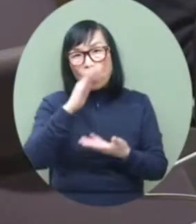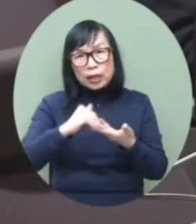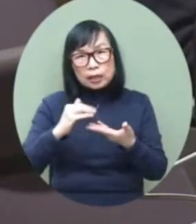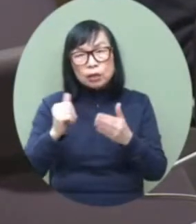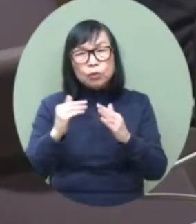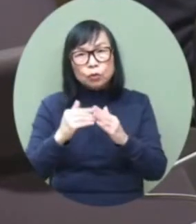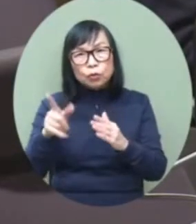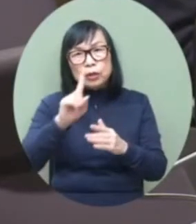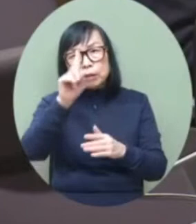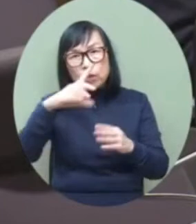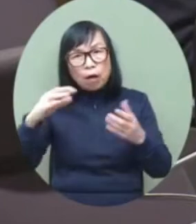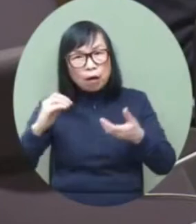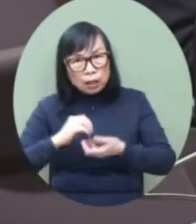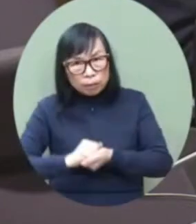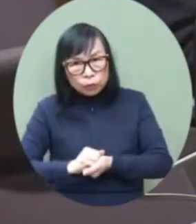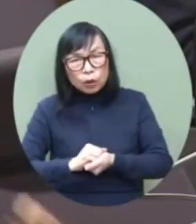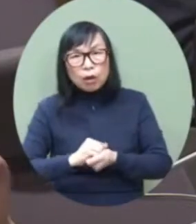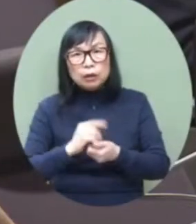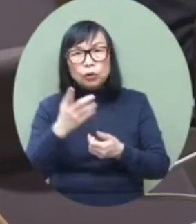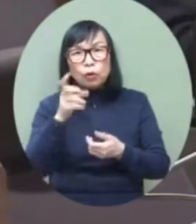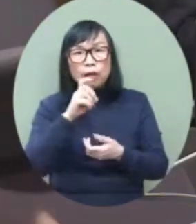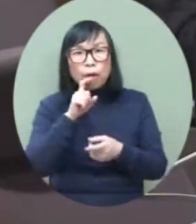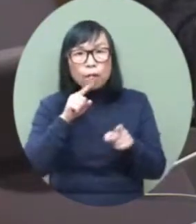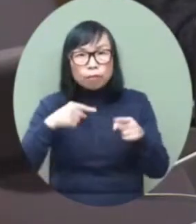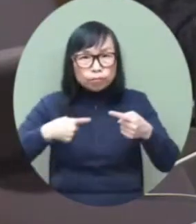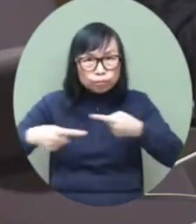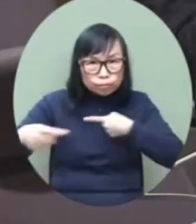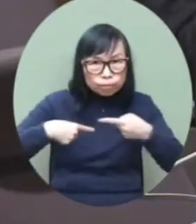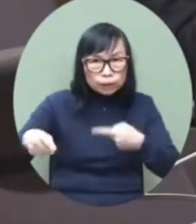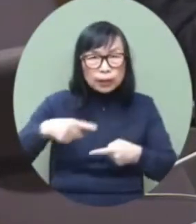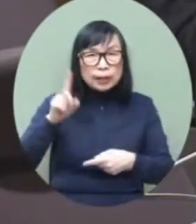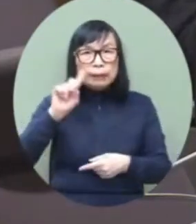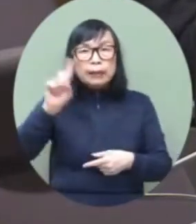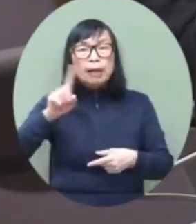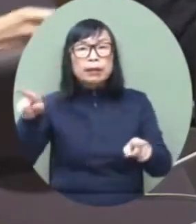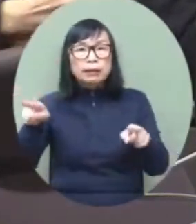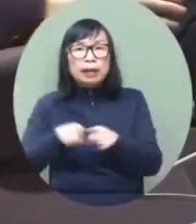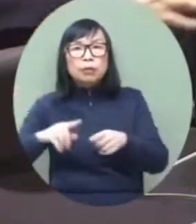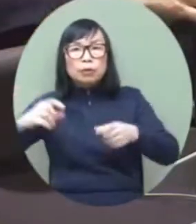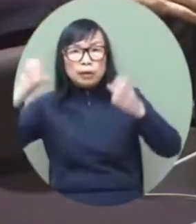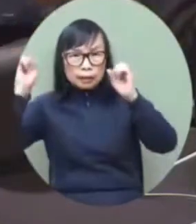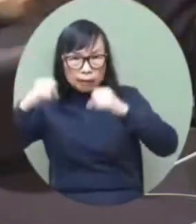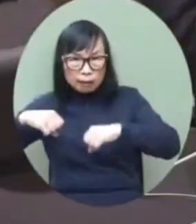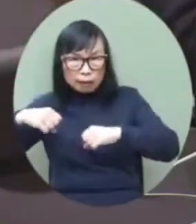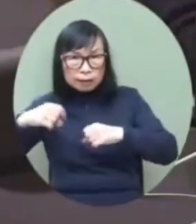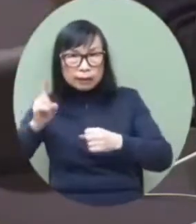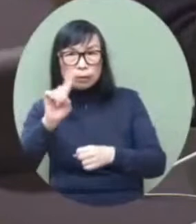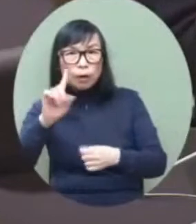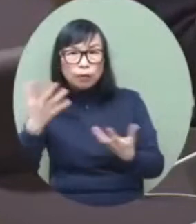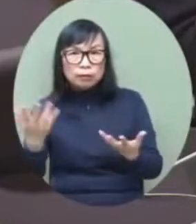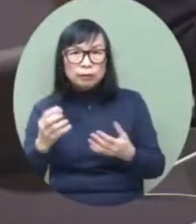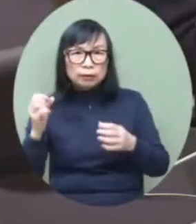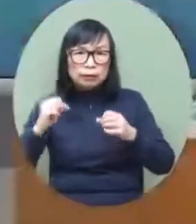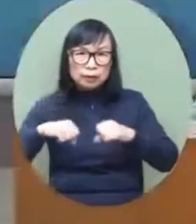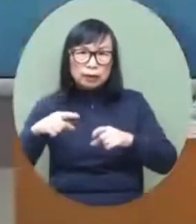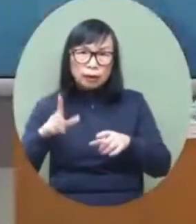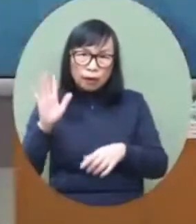Hong Kong? And how will the government or DH work along with them if there are